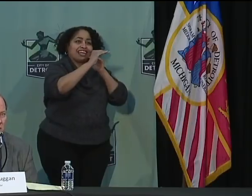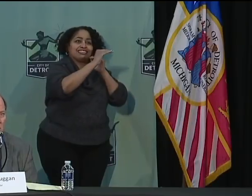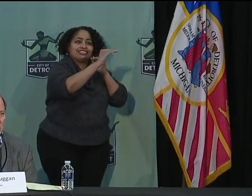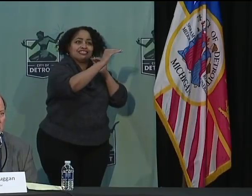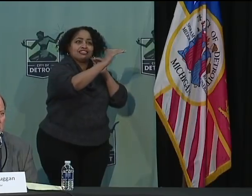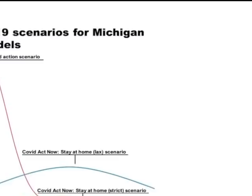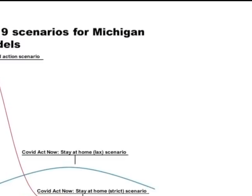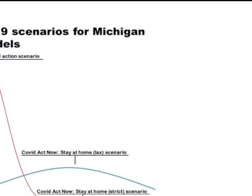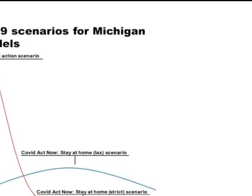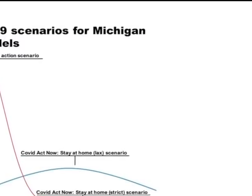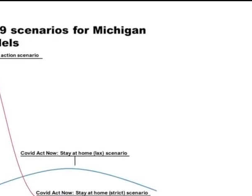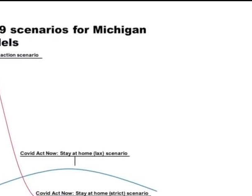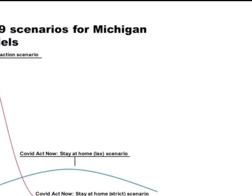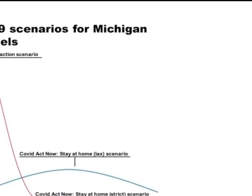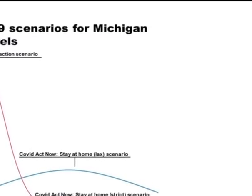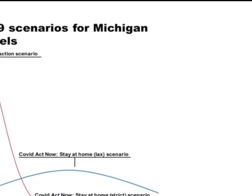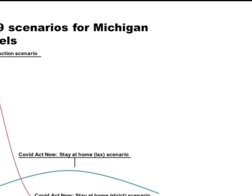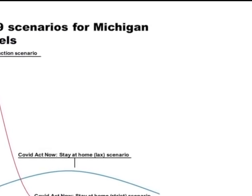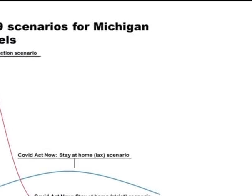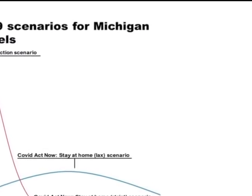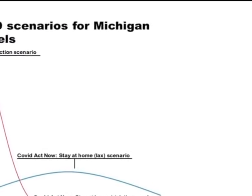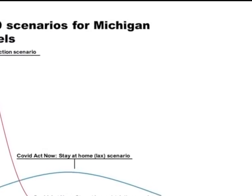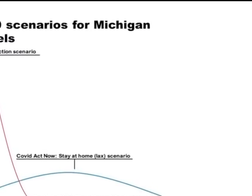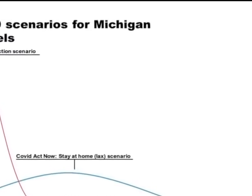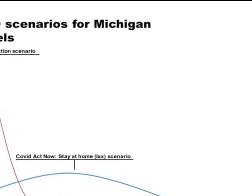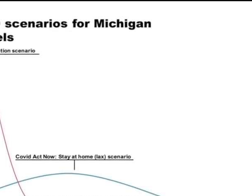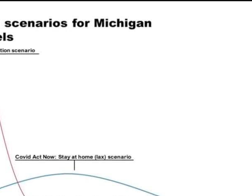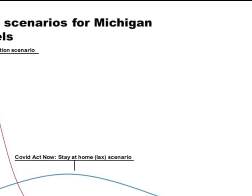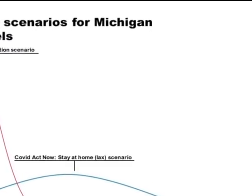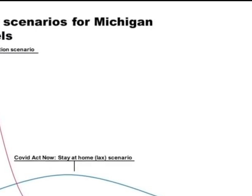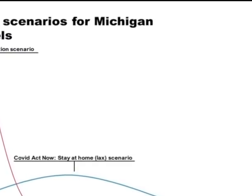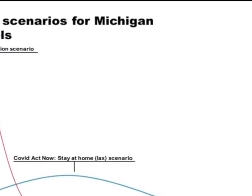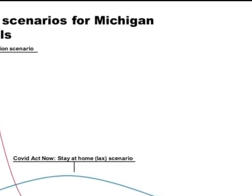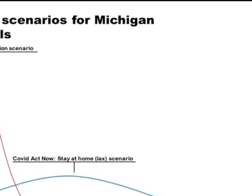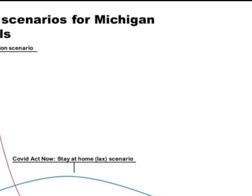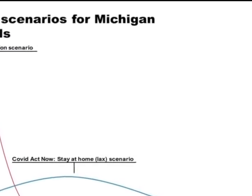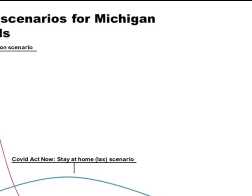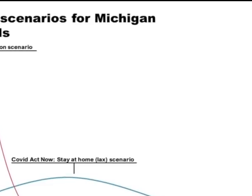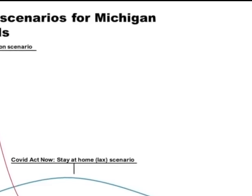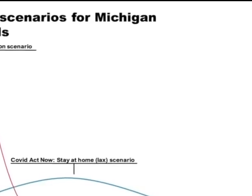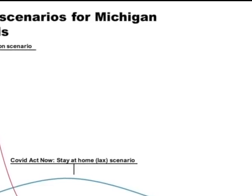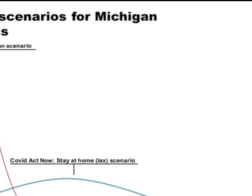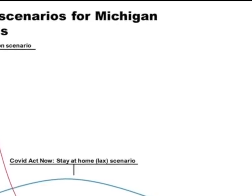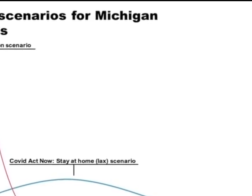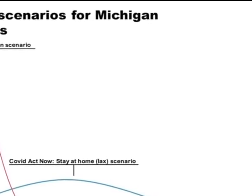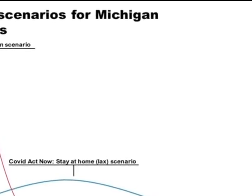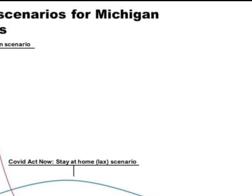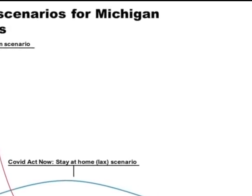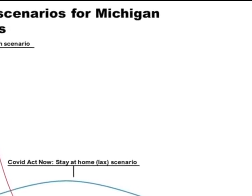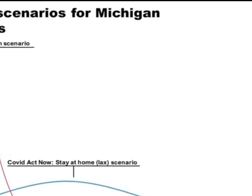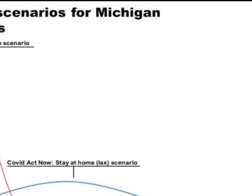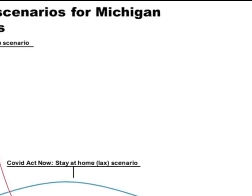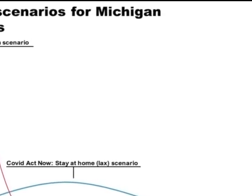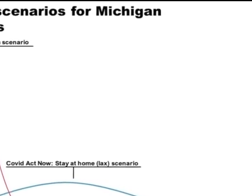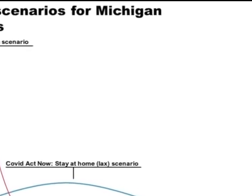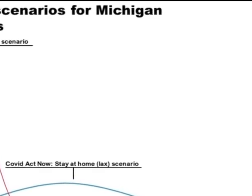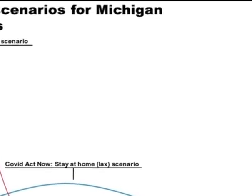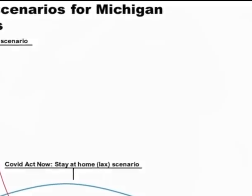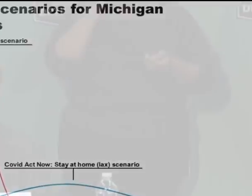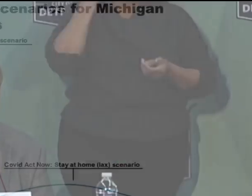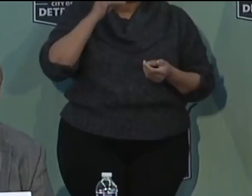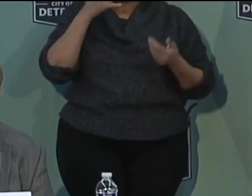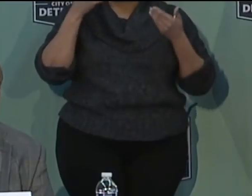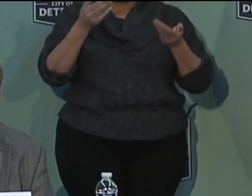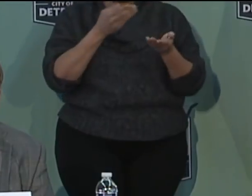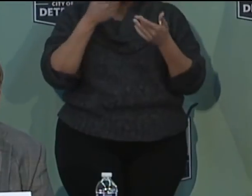Detroit's mayor agrees, telling us there are signs the curve is beginning to flatten, but Detroiters have to continue to avoid putting themselves at